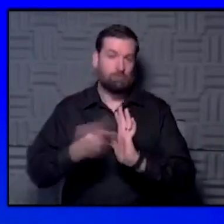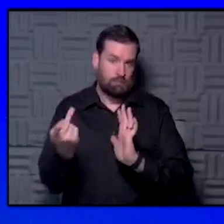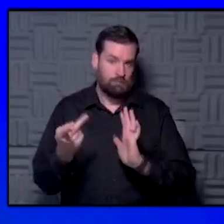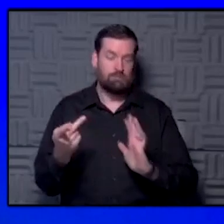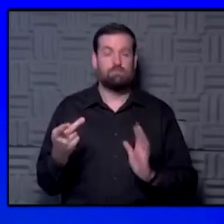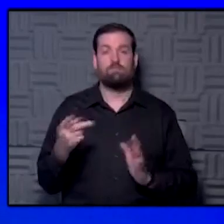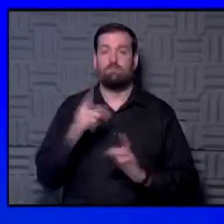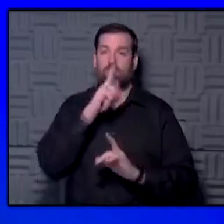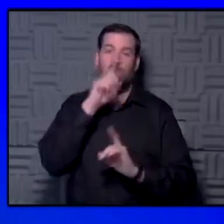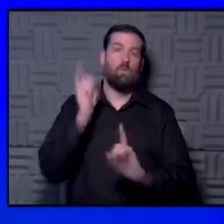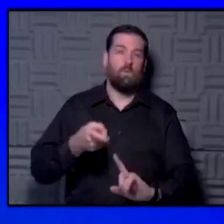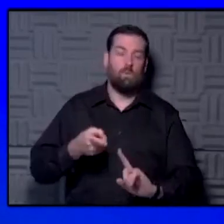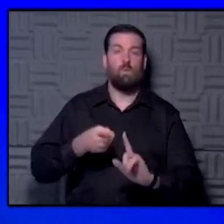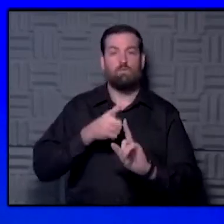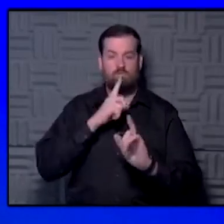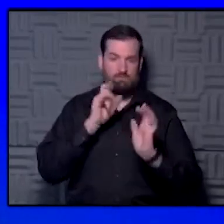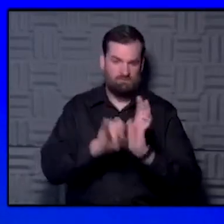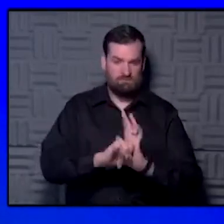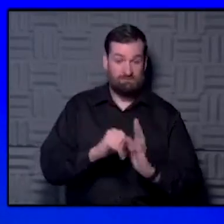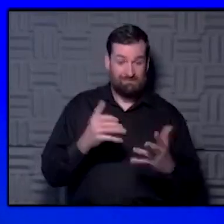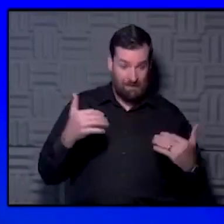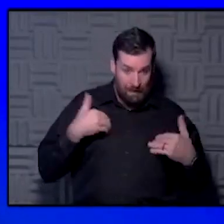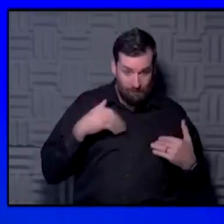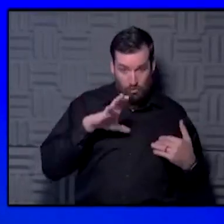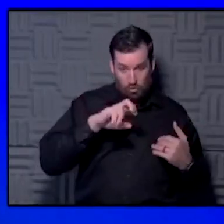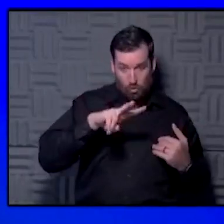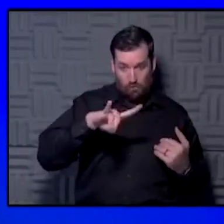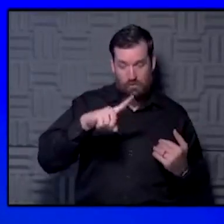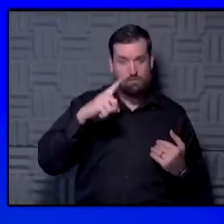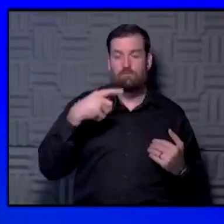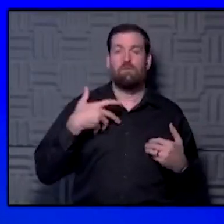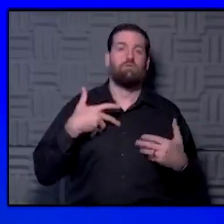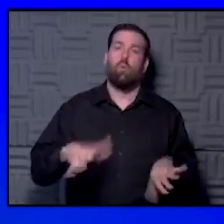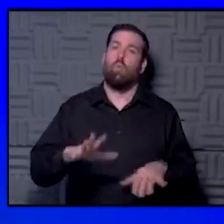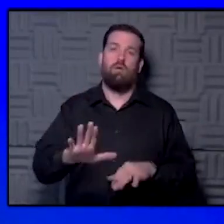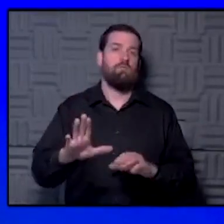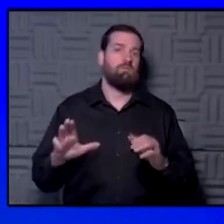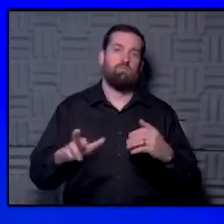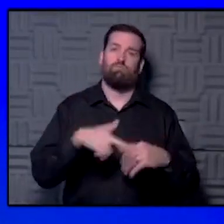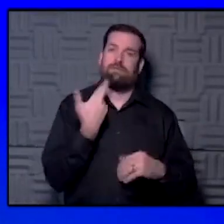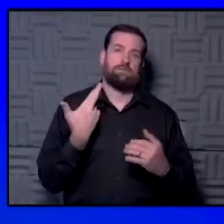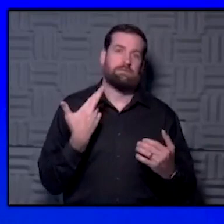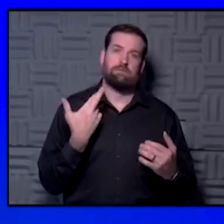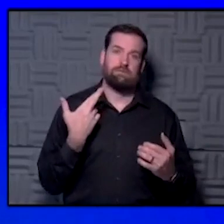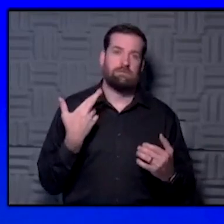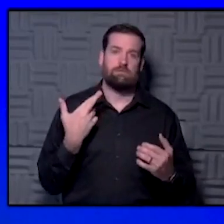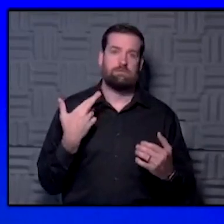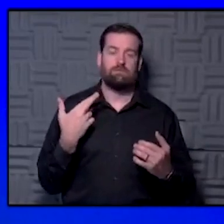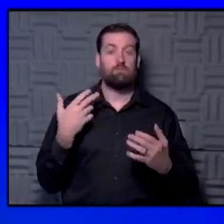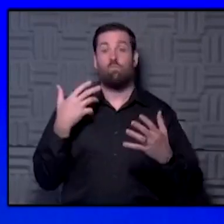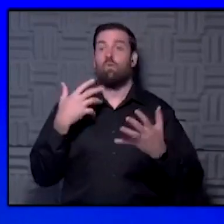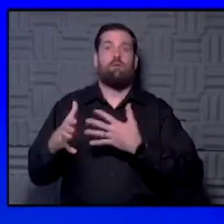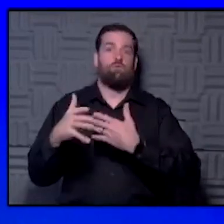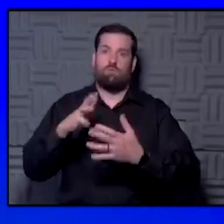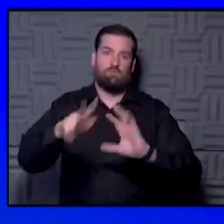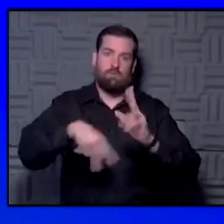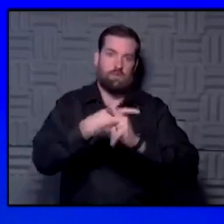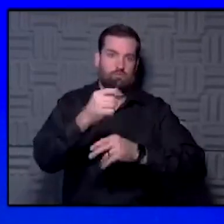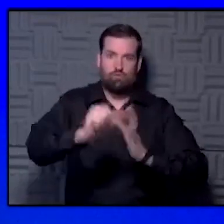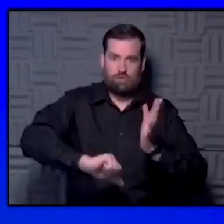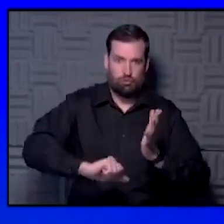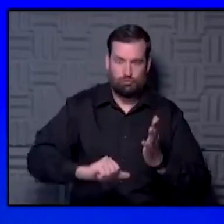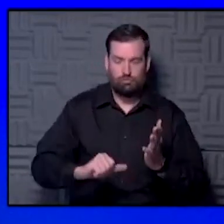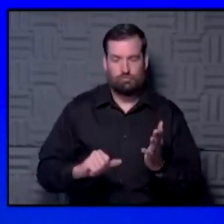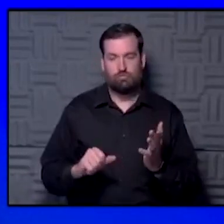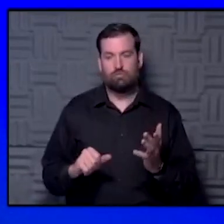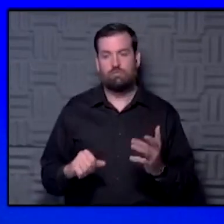is to really identify if you have COVID, because we don't want to put you at higher risk with whatever procedure you're getting if